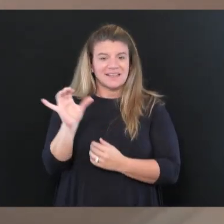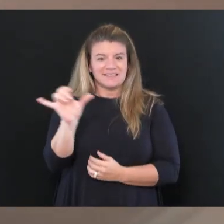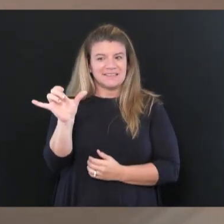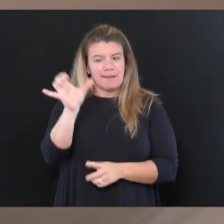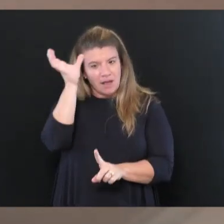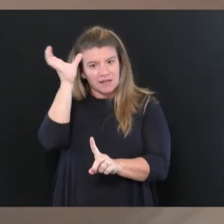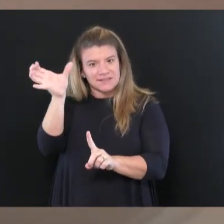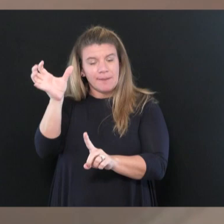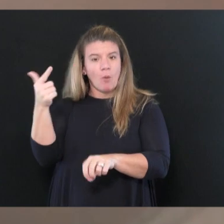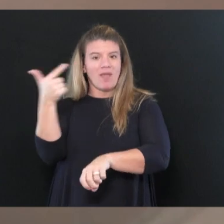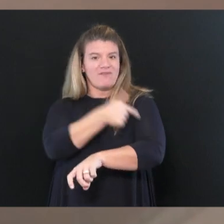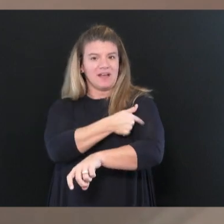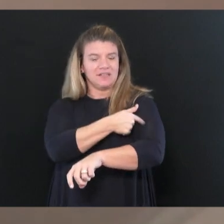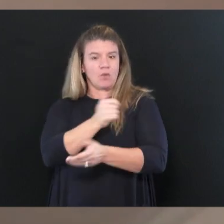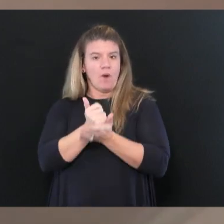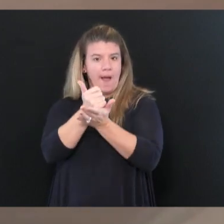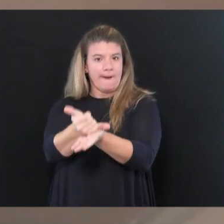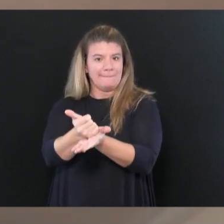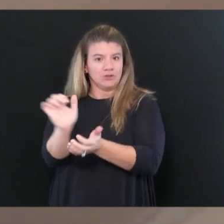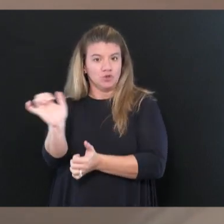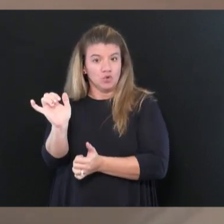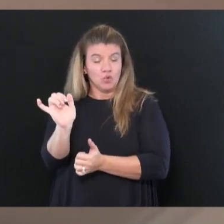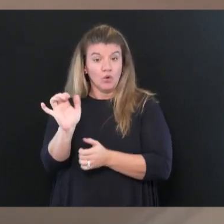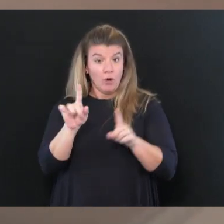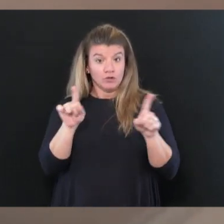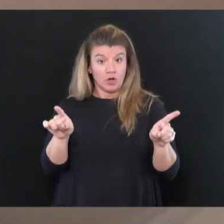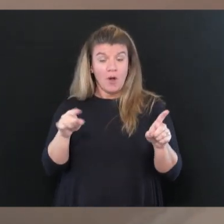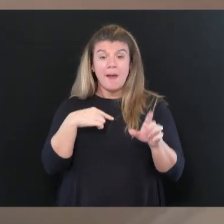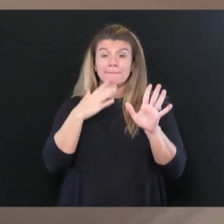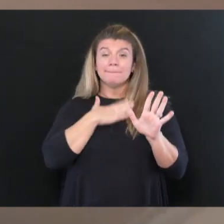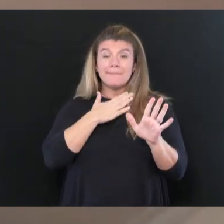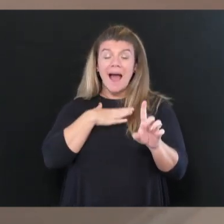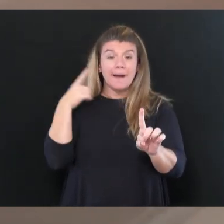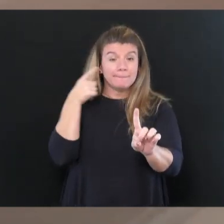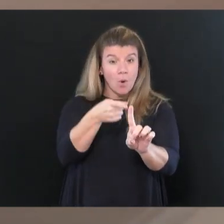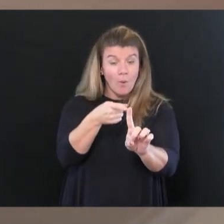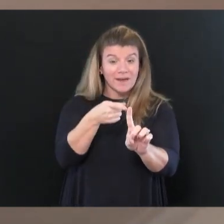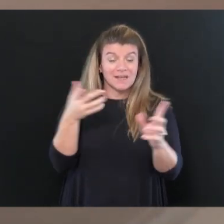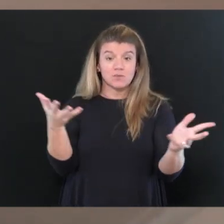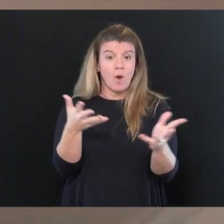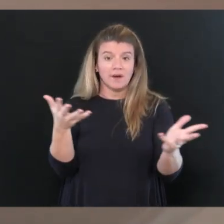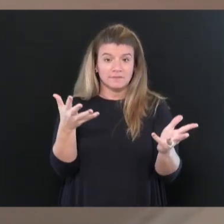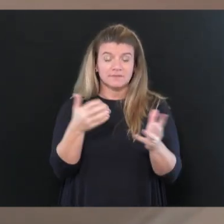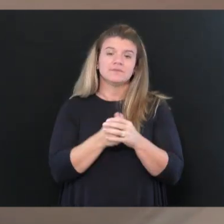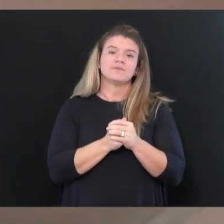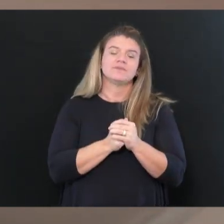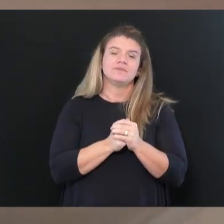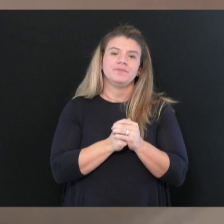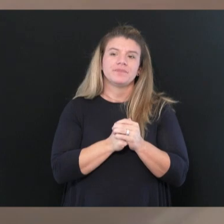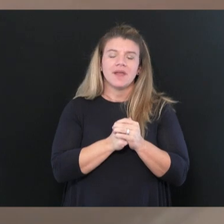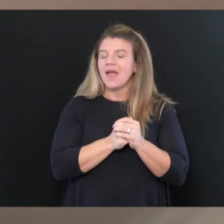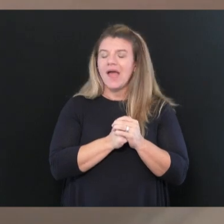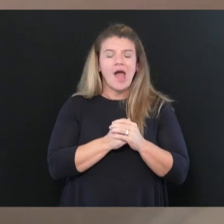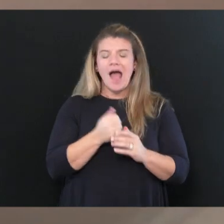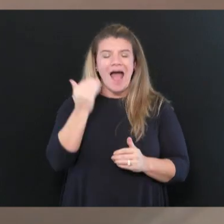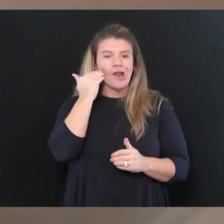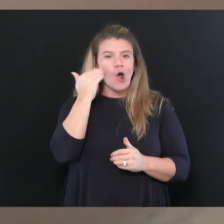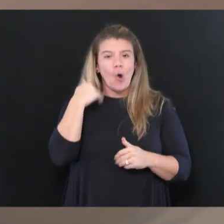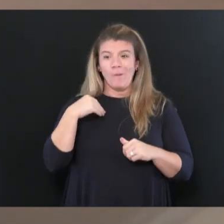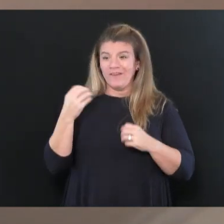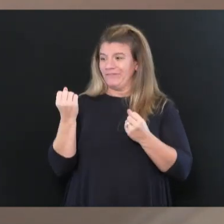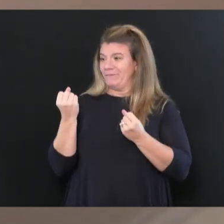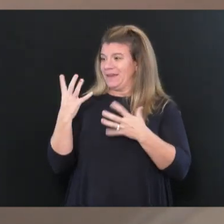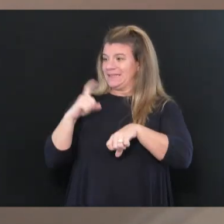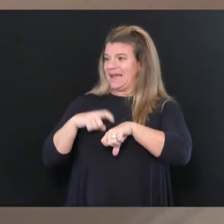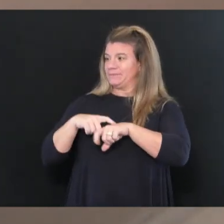I really want to make this point that we can argue that, since we've done this, we've seen many more